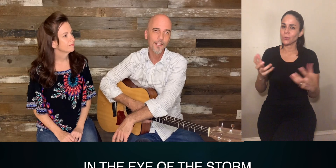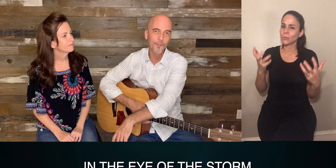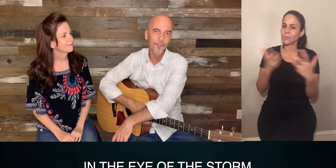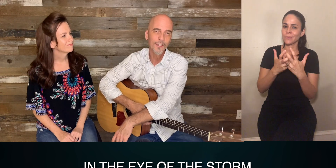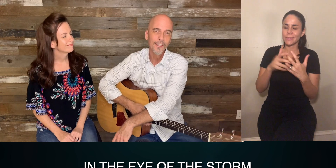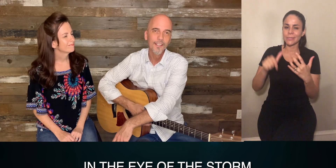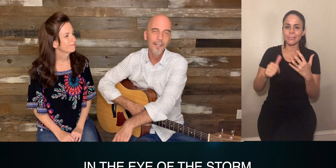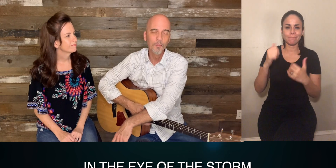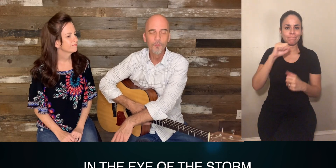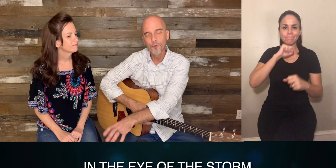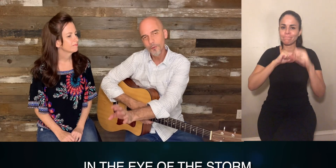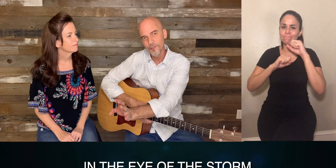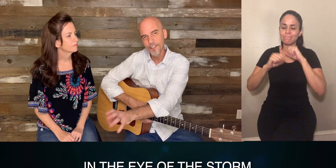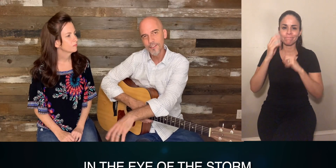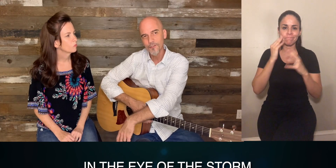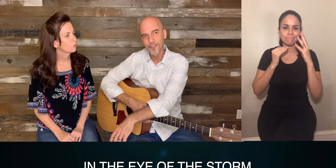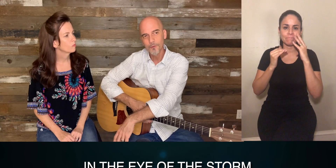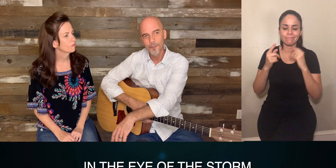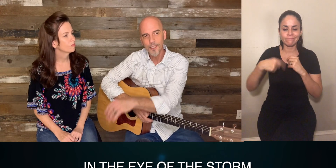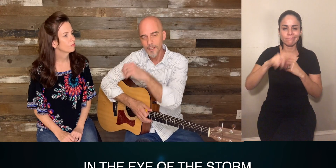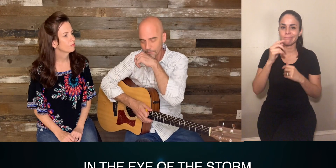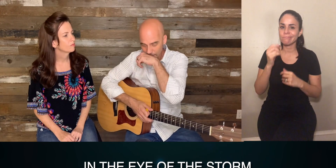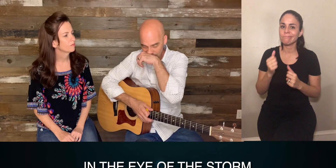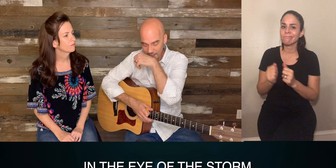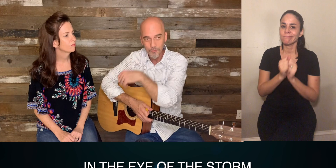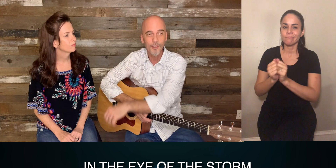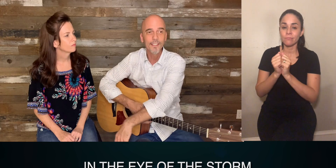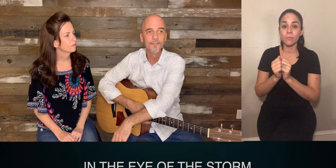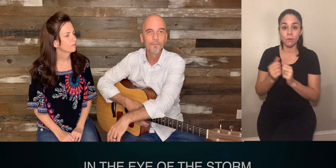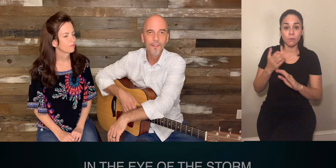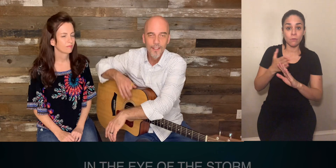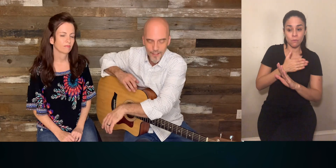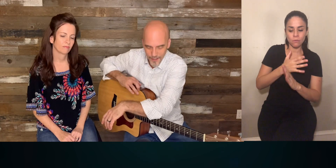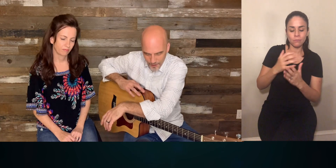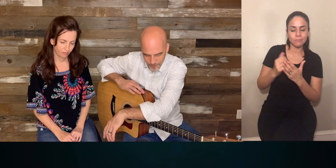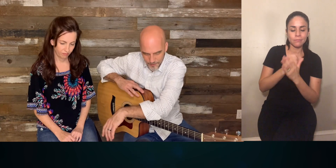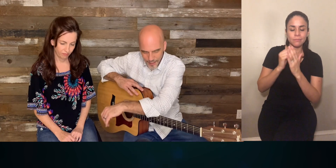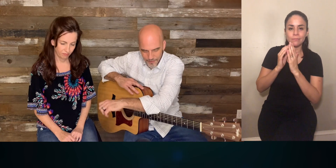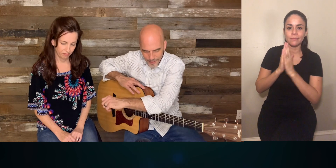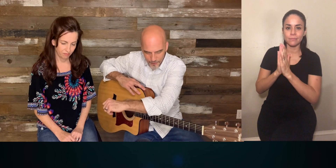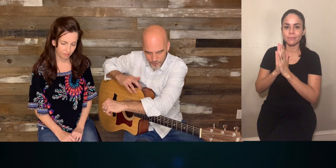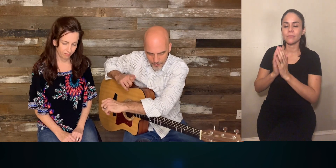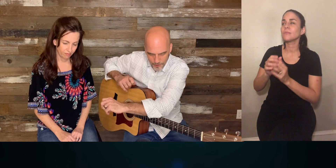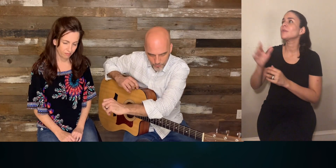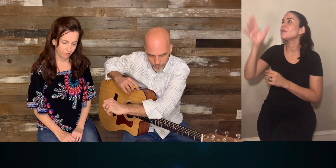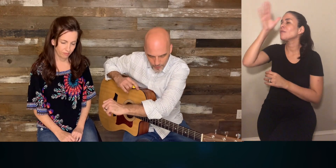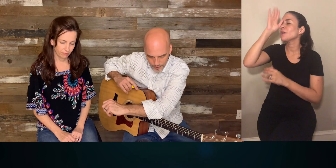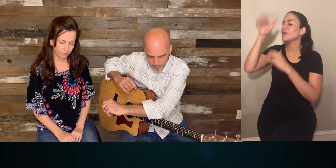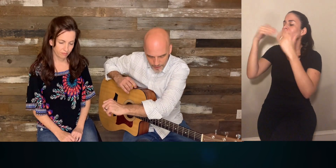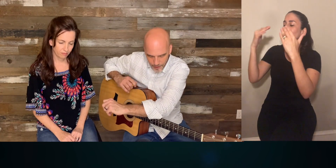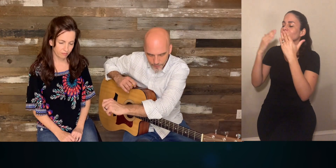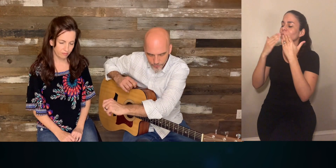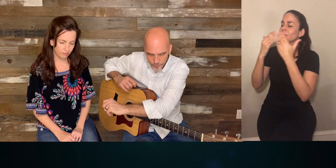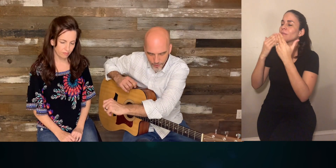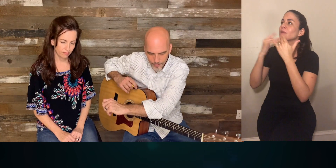through together. But before we sing this song, we want to go ahead and pray. Father in heaven, thank you so much for